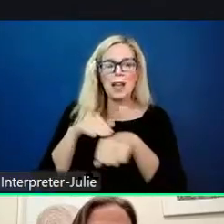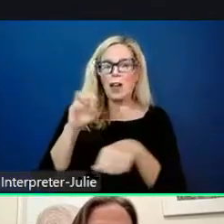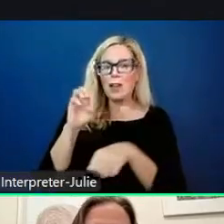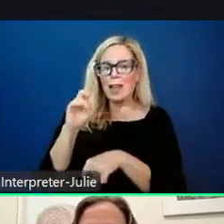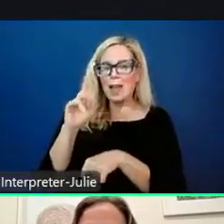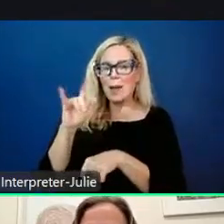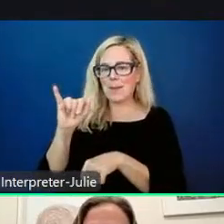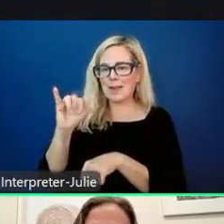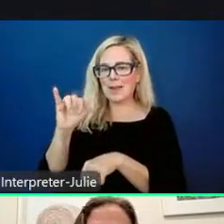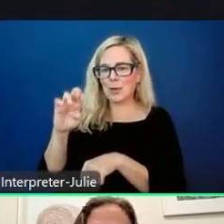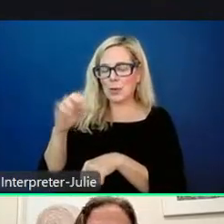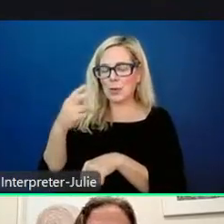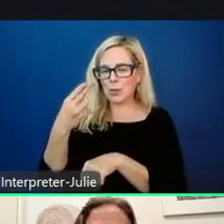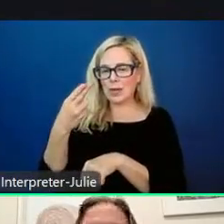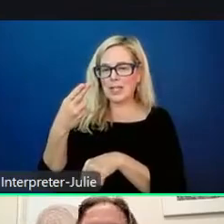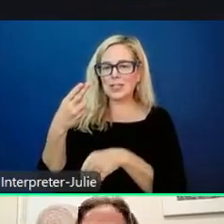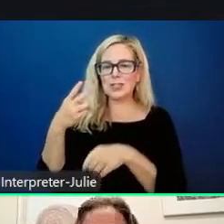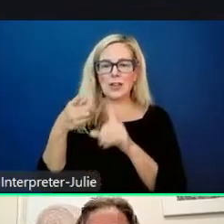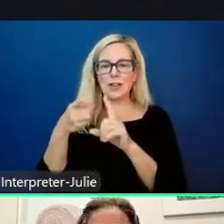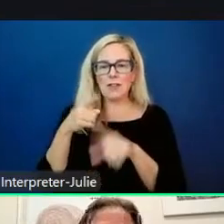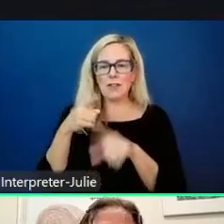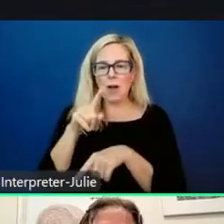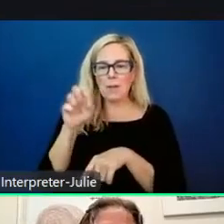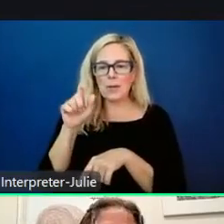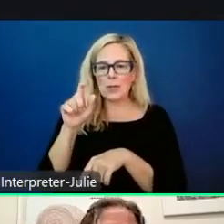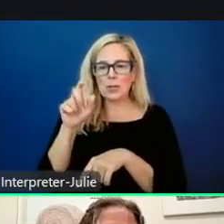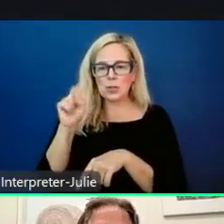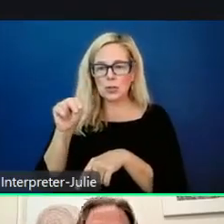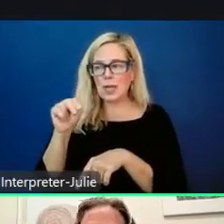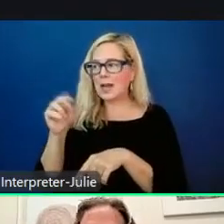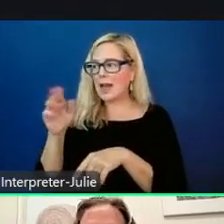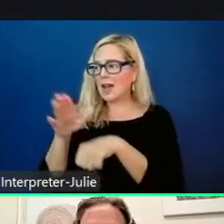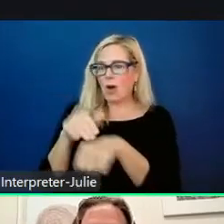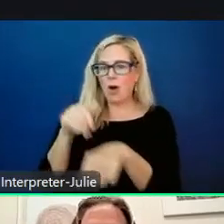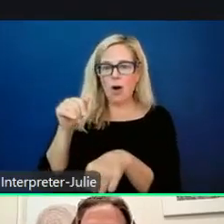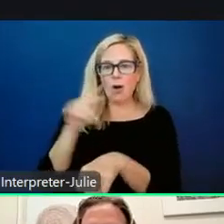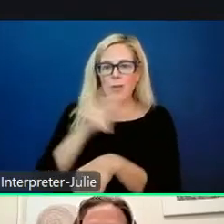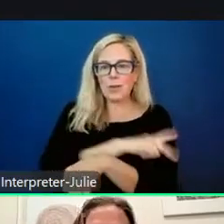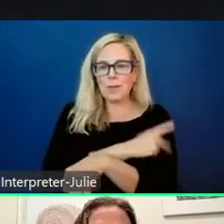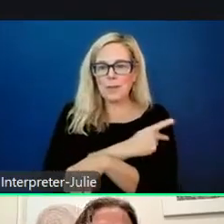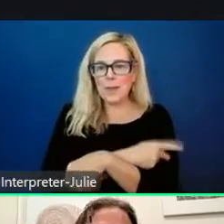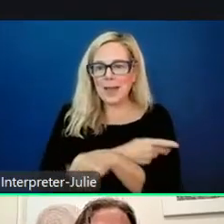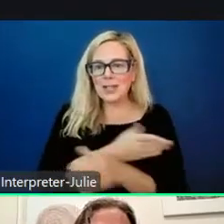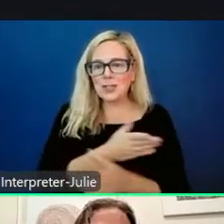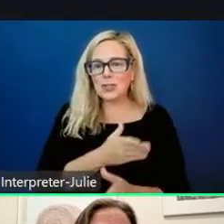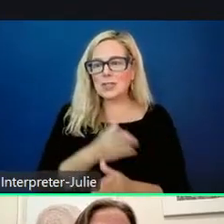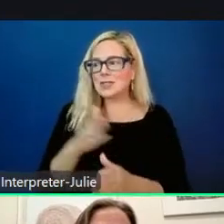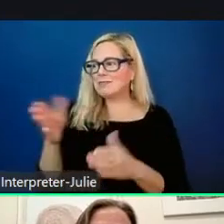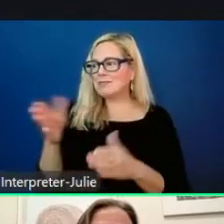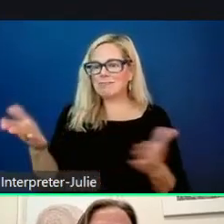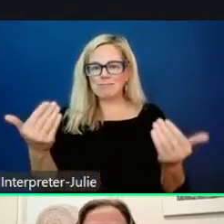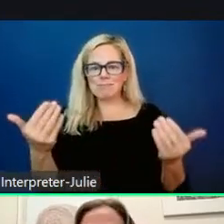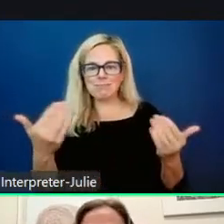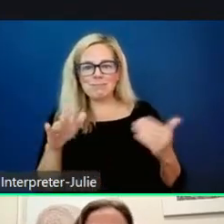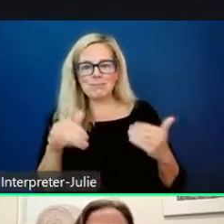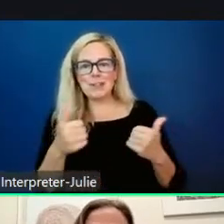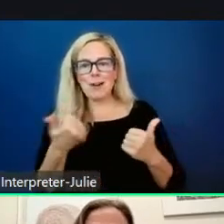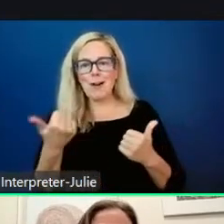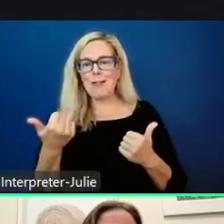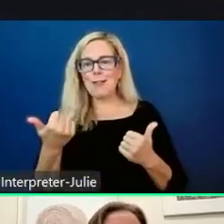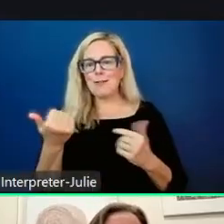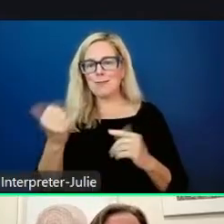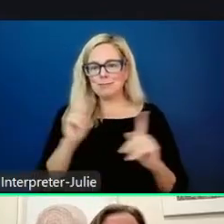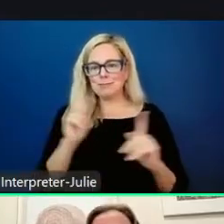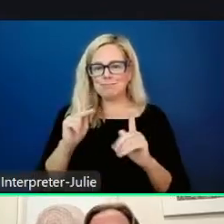therapist and researcher in Tucson, patients, as well as providers with personal positionalities. This event